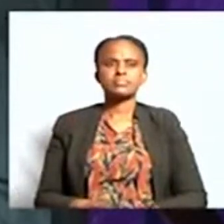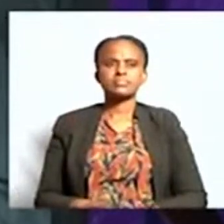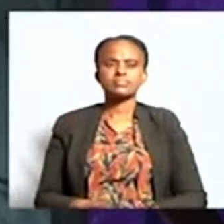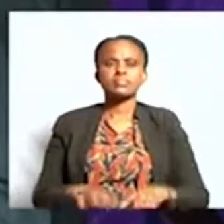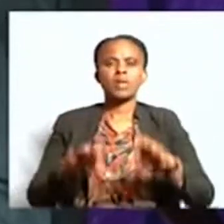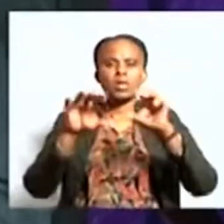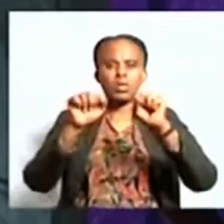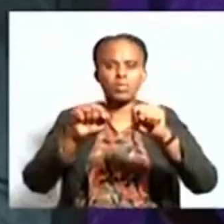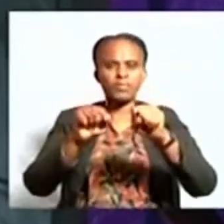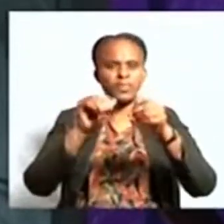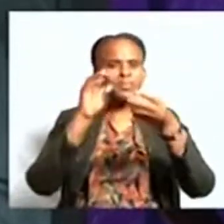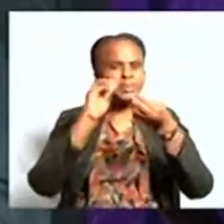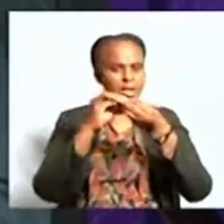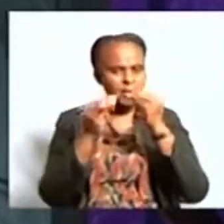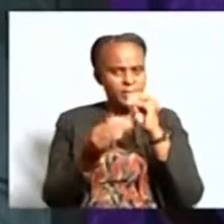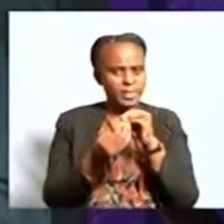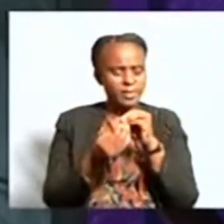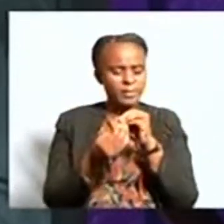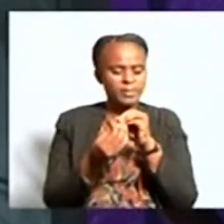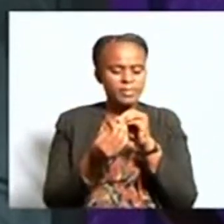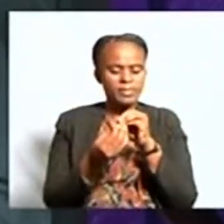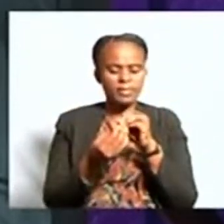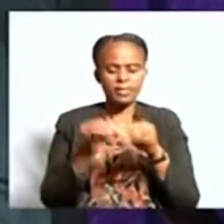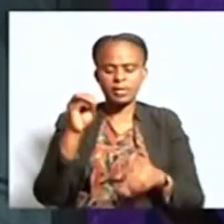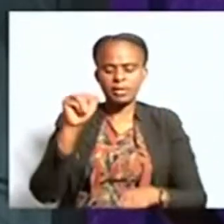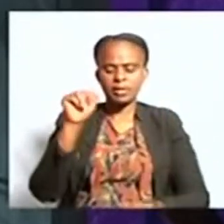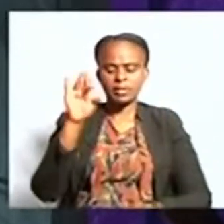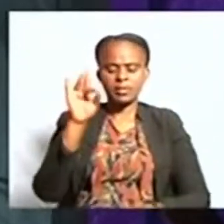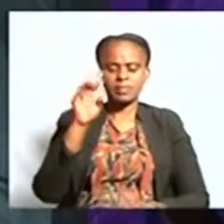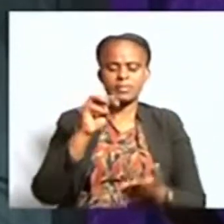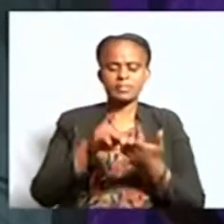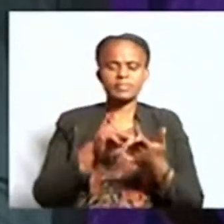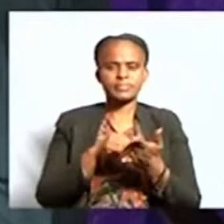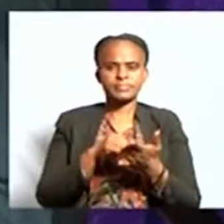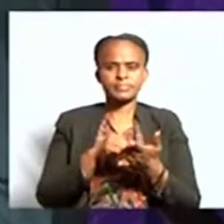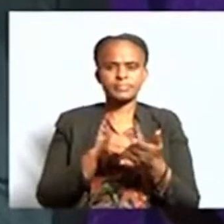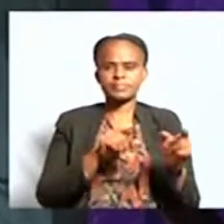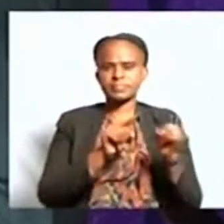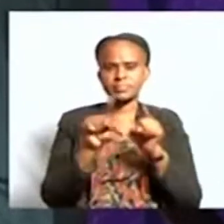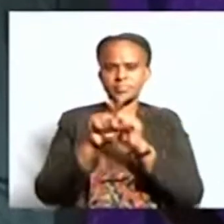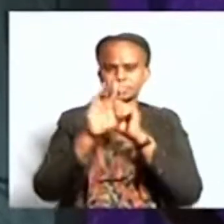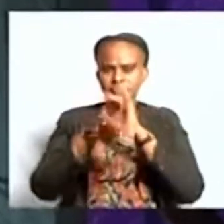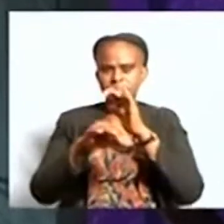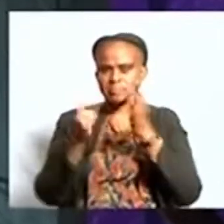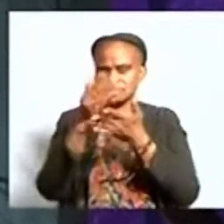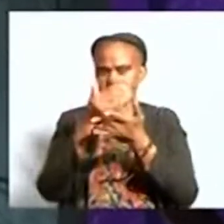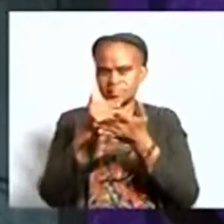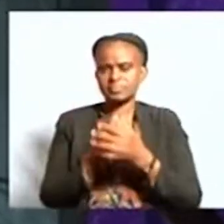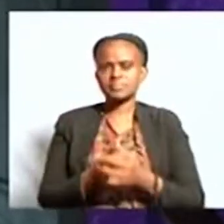confirming that the figure was 18 million as an under collection.